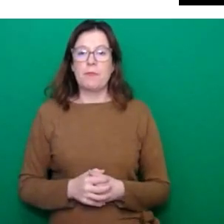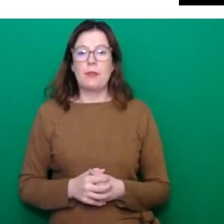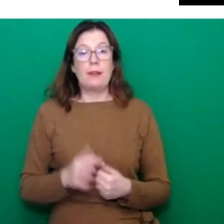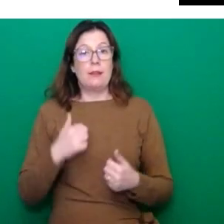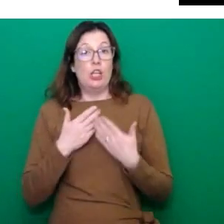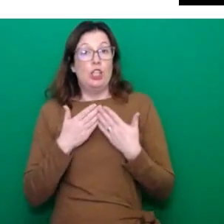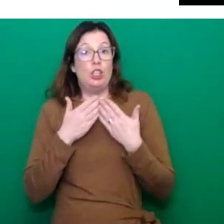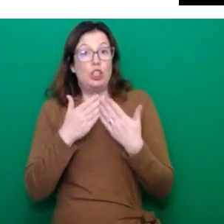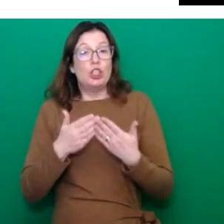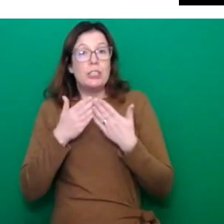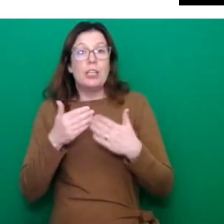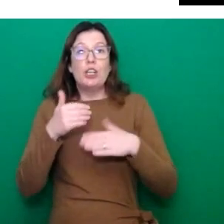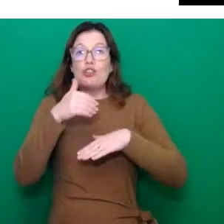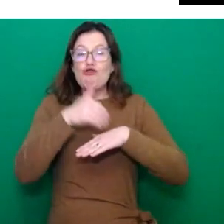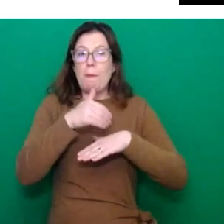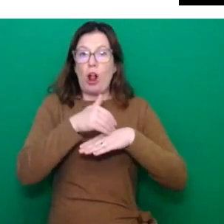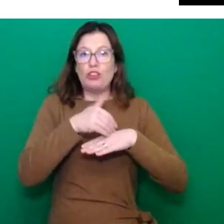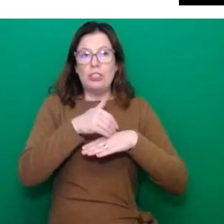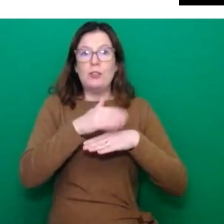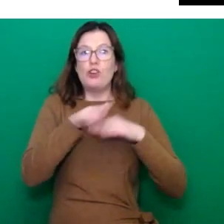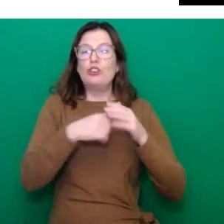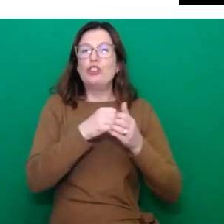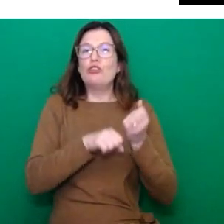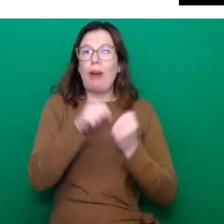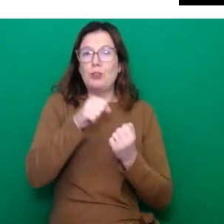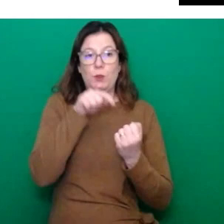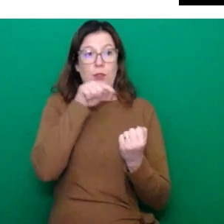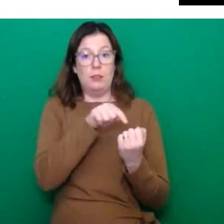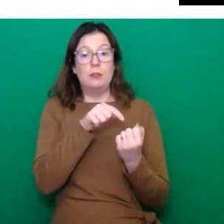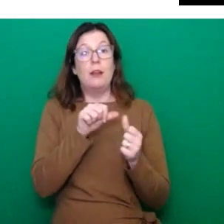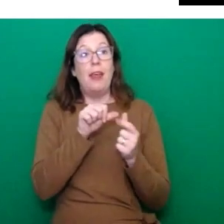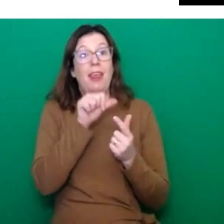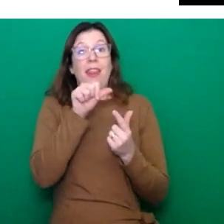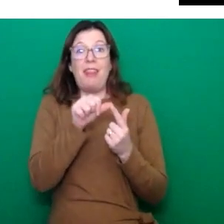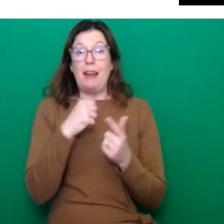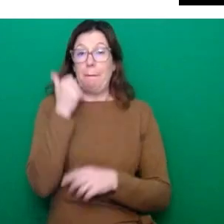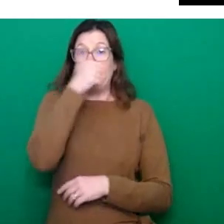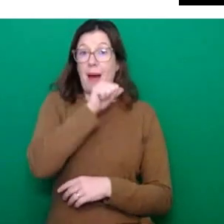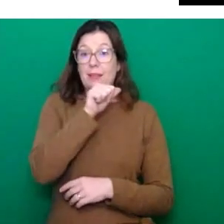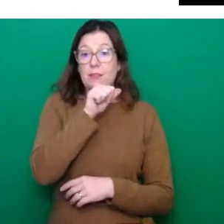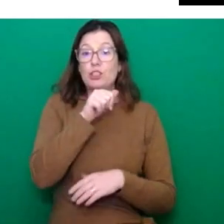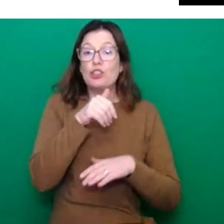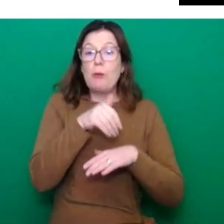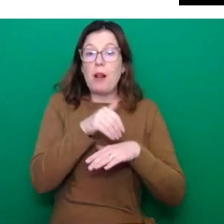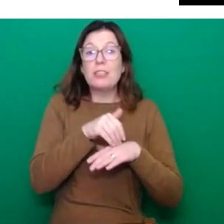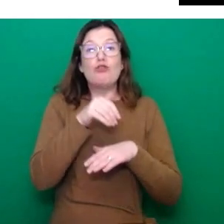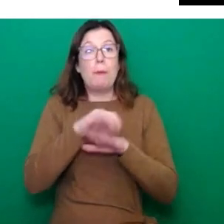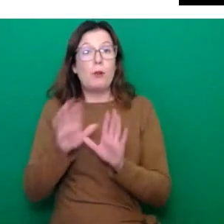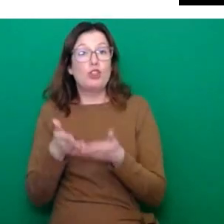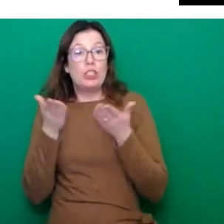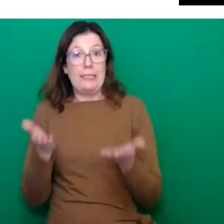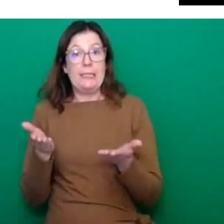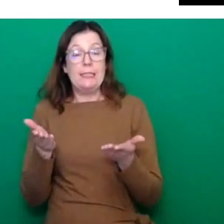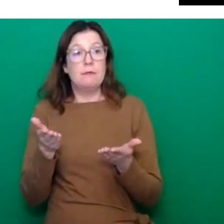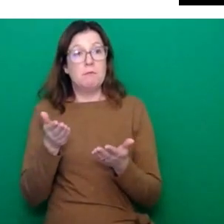studied criminology for my undergraduate degree, and then I also have a master's in criminology and criminal justice,